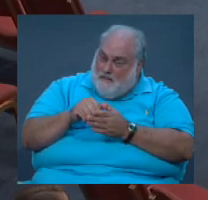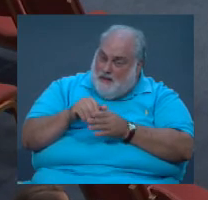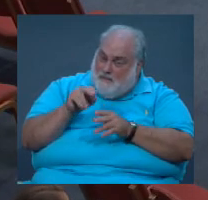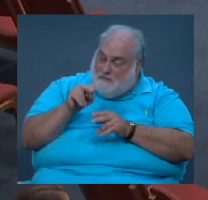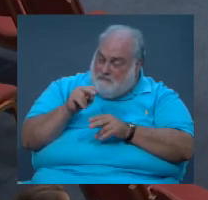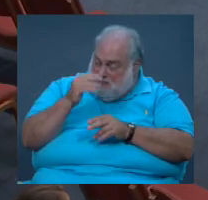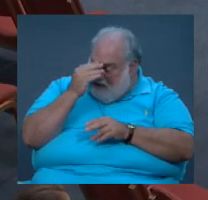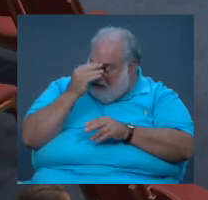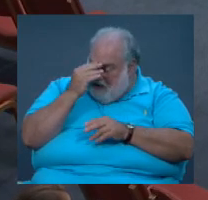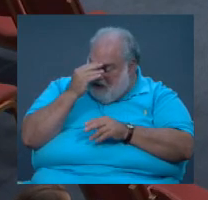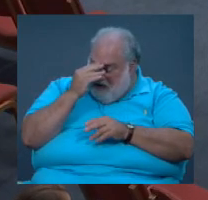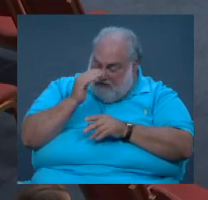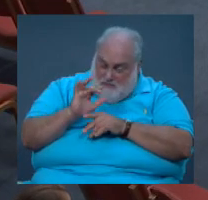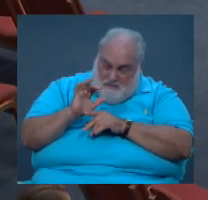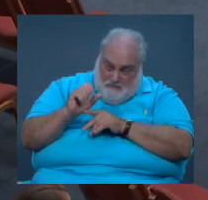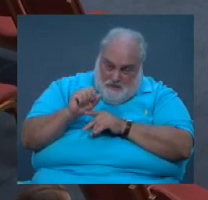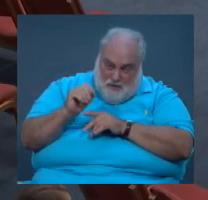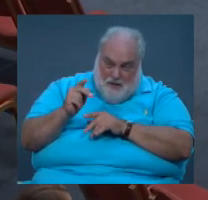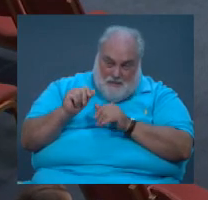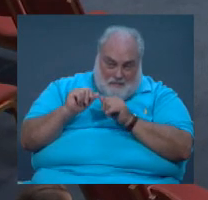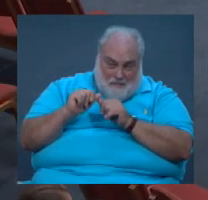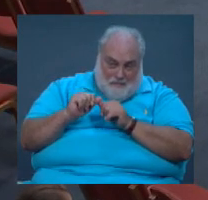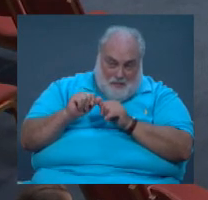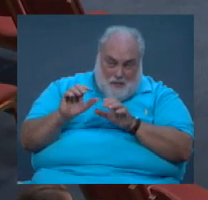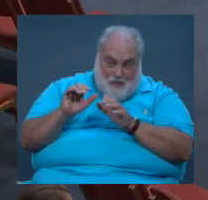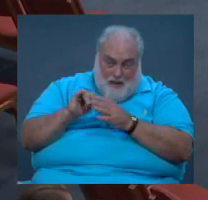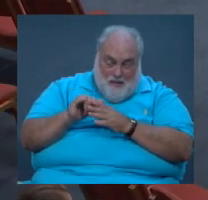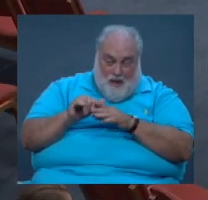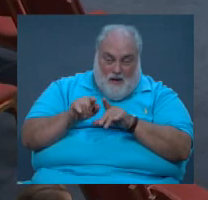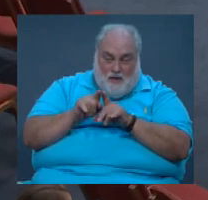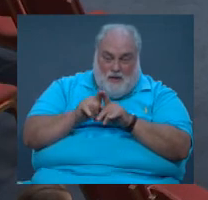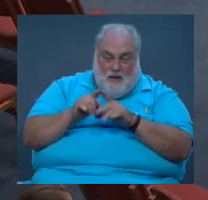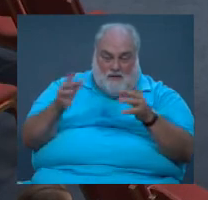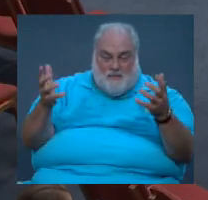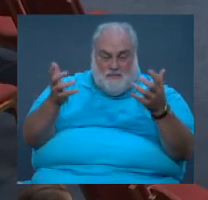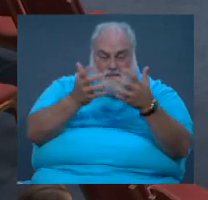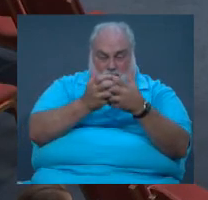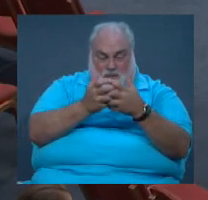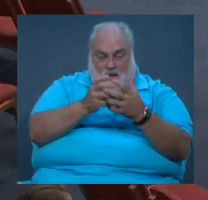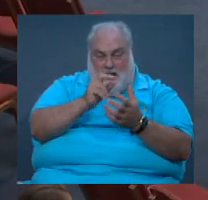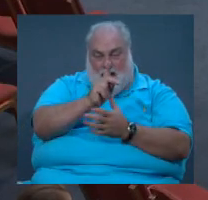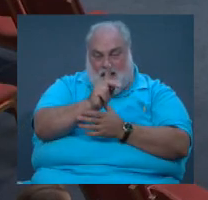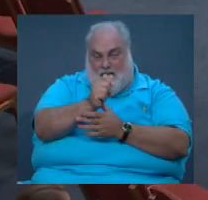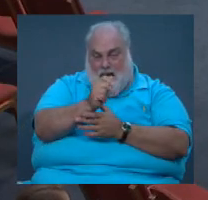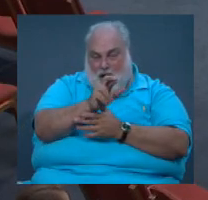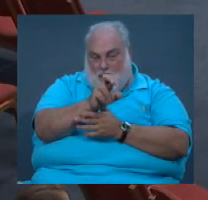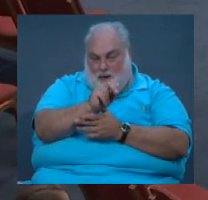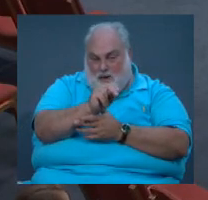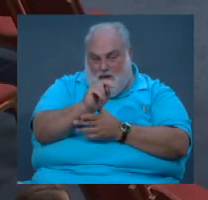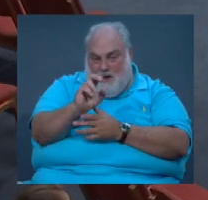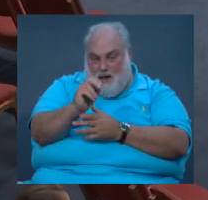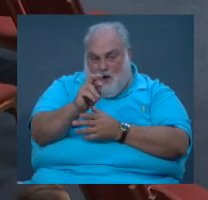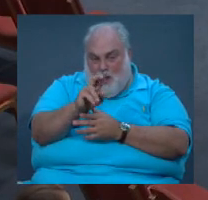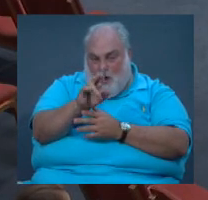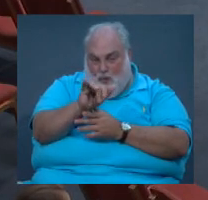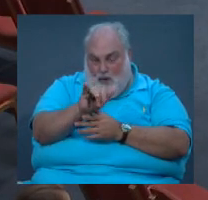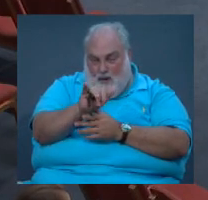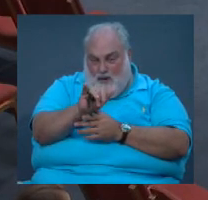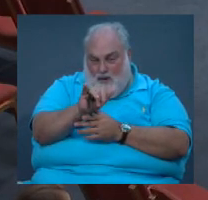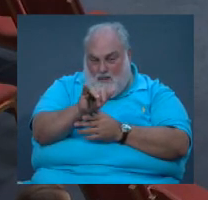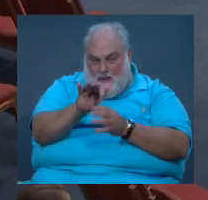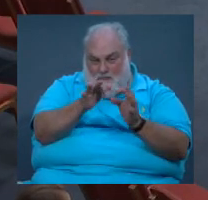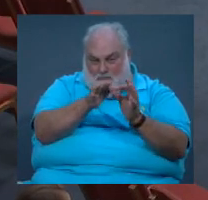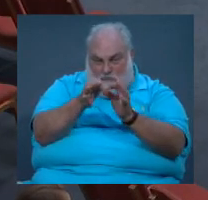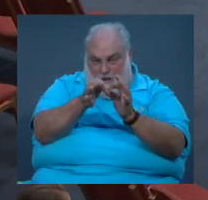I know you do a phenomenal job there. We want you to continue to do that, but we also will get you lined up with Karen Curry, who's our grants manager. That's what I like, permission to be.